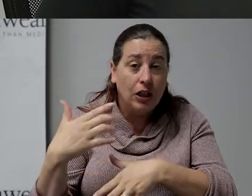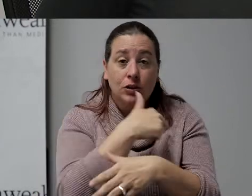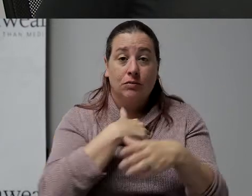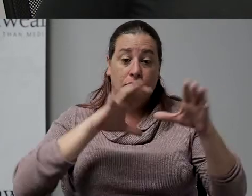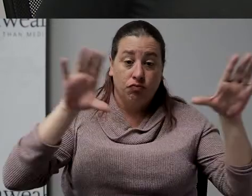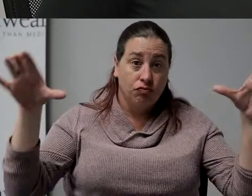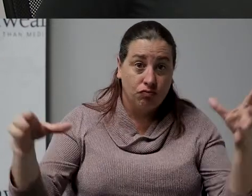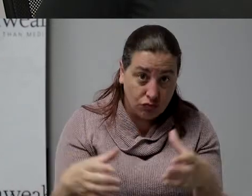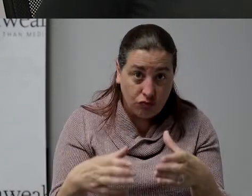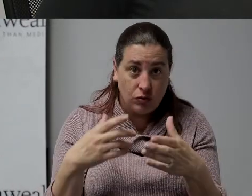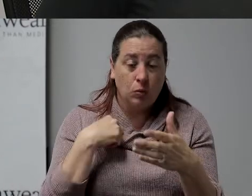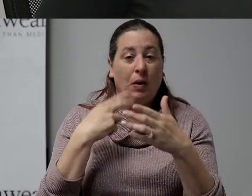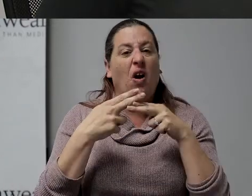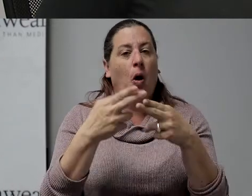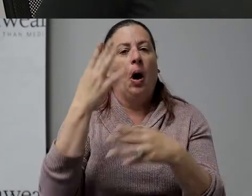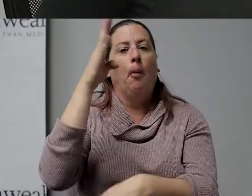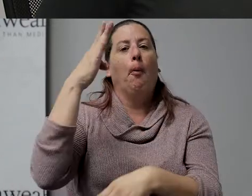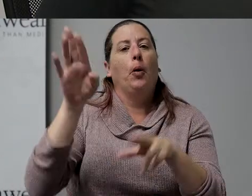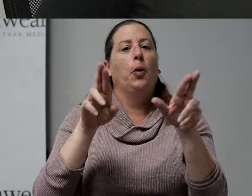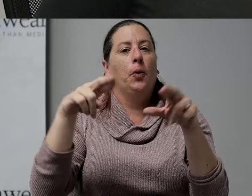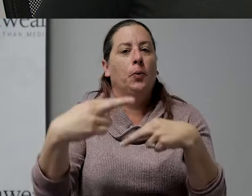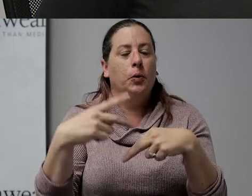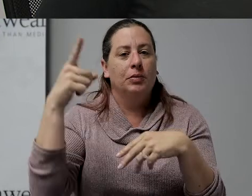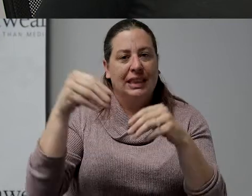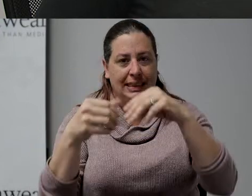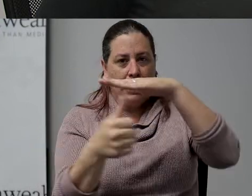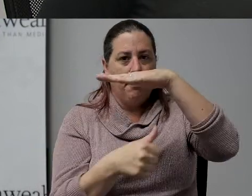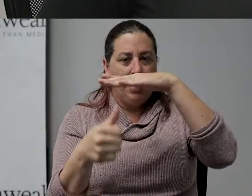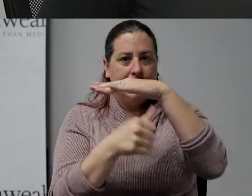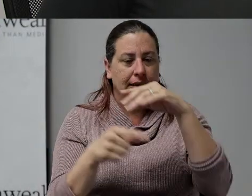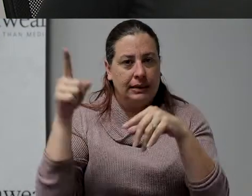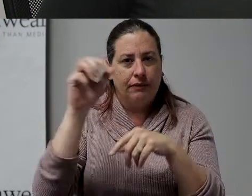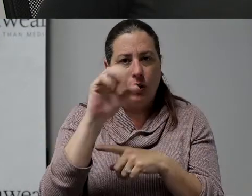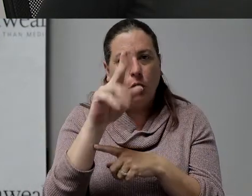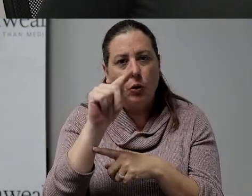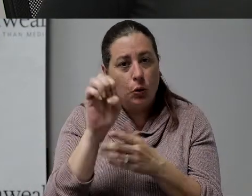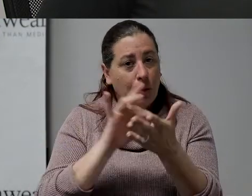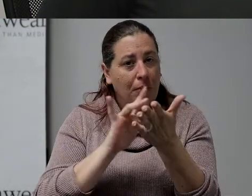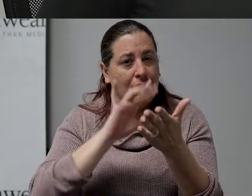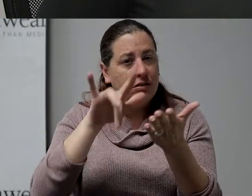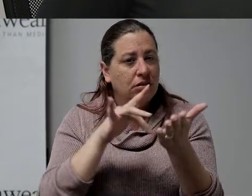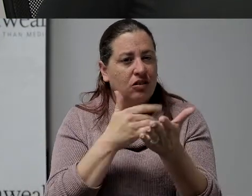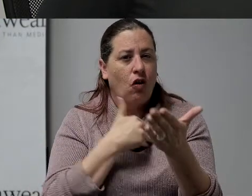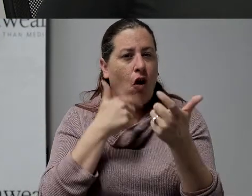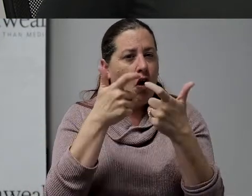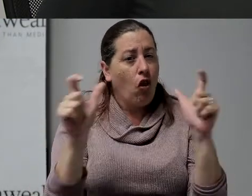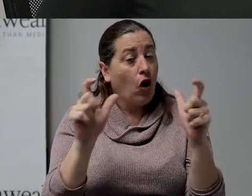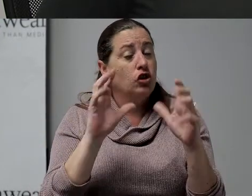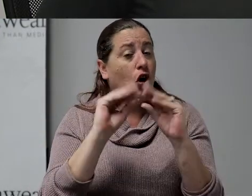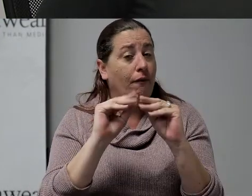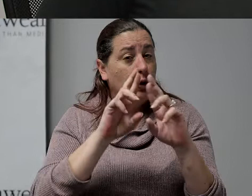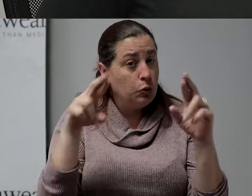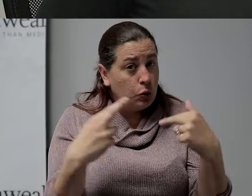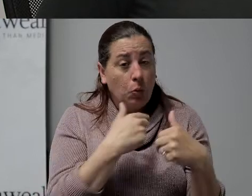gather together in what we call the Blue Room, which is in the basement of the Acute Medical Center, kind of our large conference room. And we'd all physically